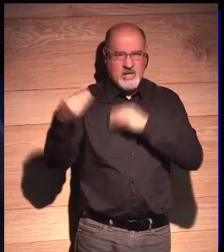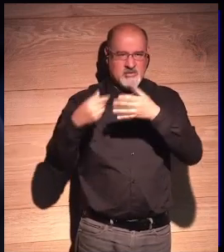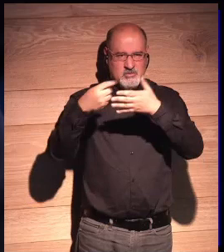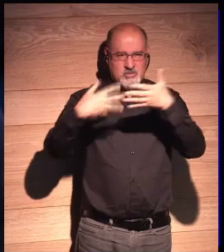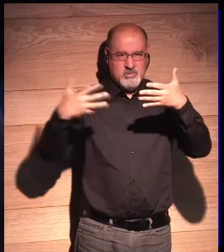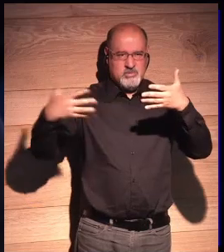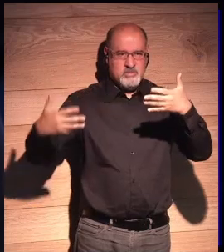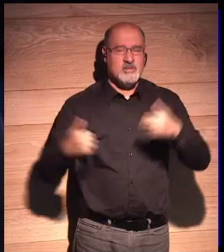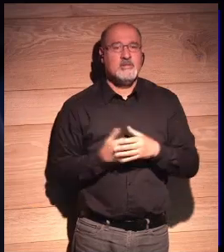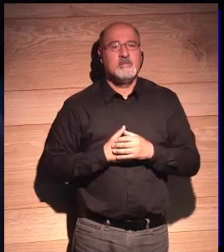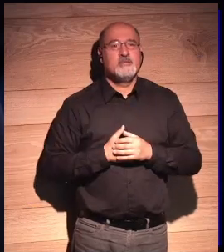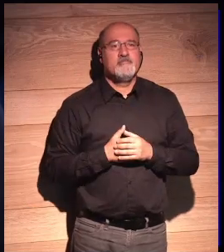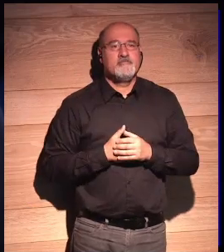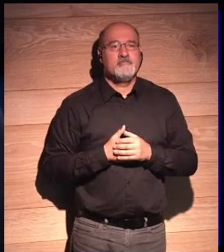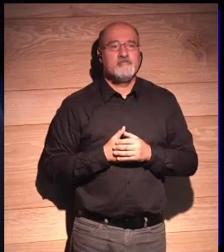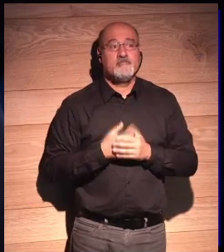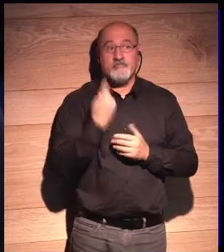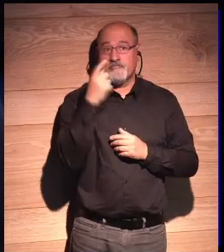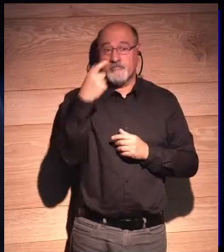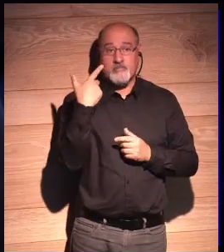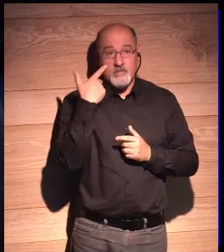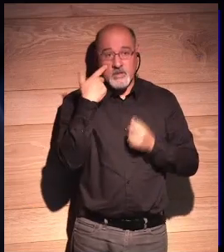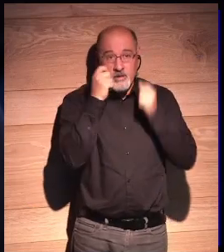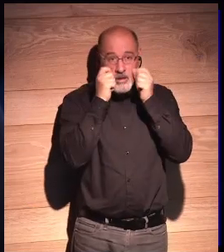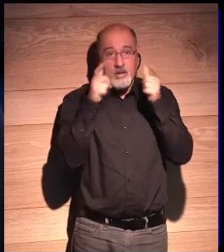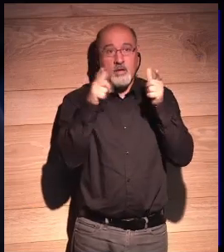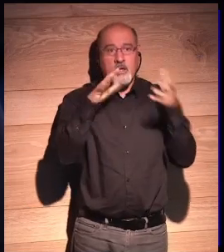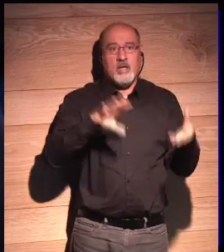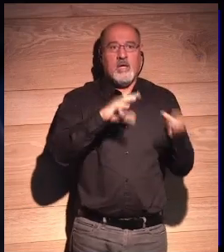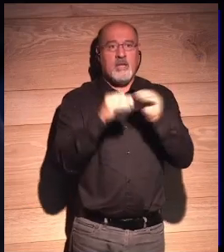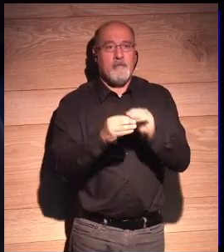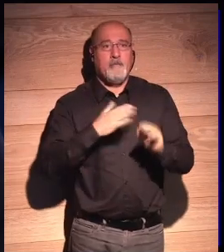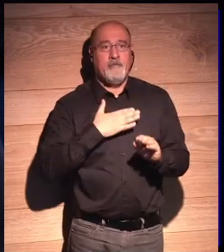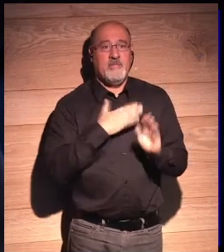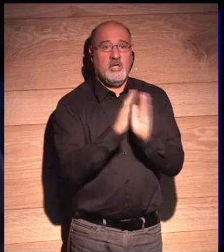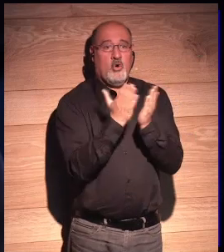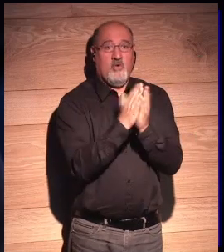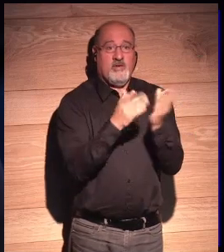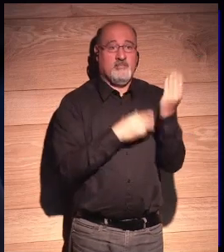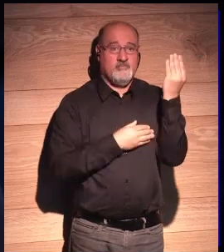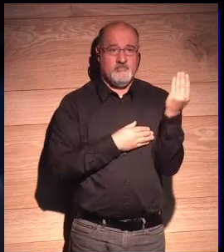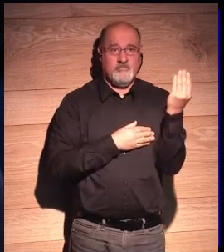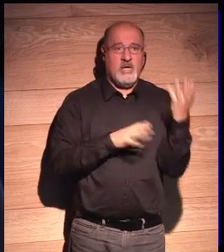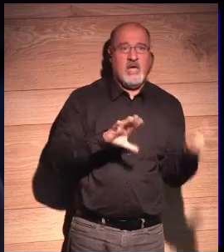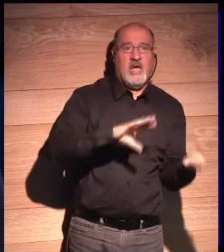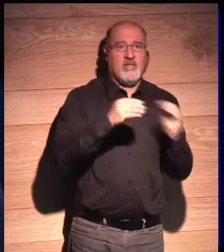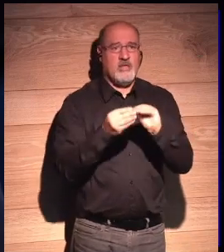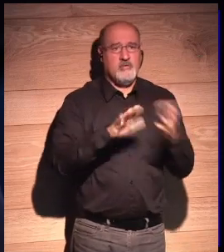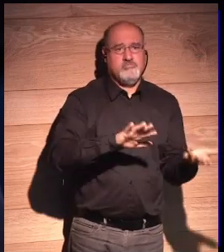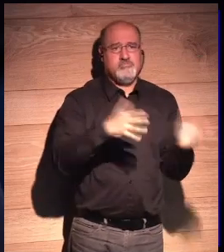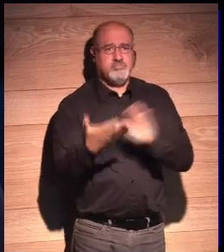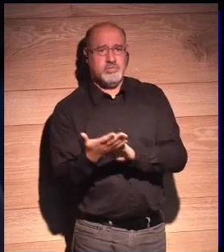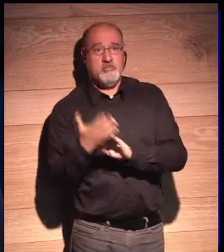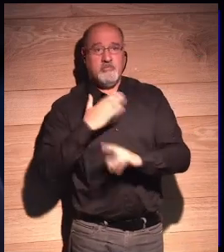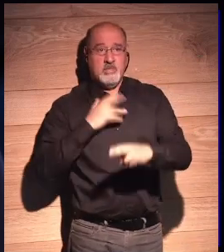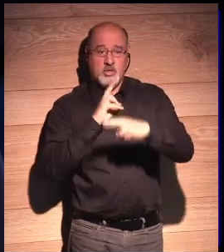figured out that it was adapted by me. And they started asking me like, oh, you know, how come your name's not on there? And I just made one statement. I was just